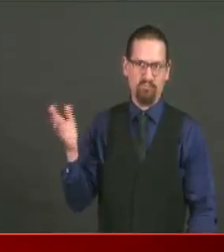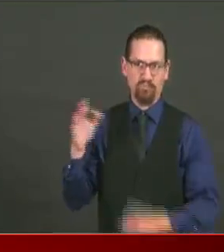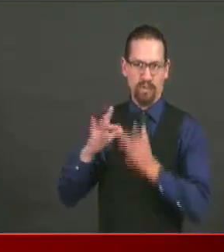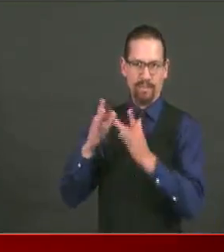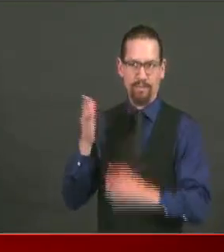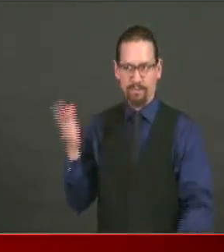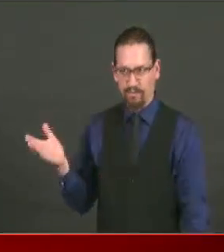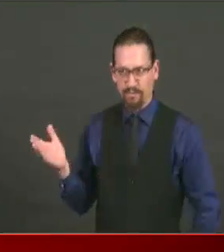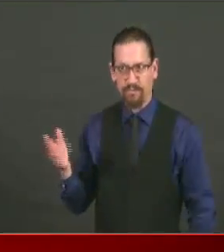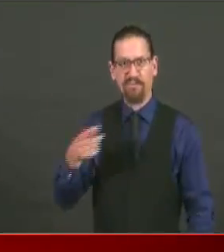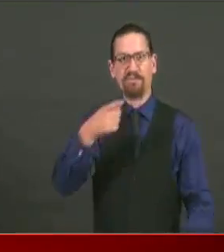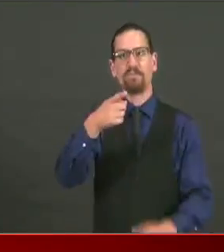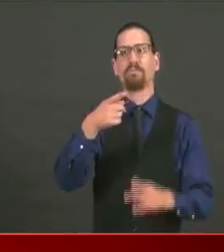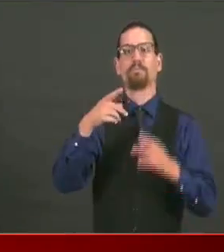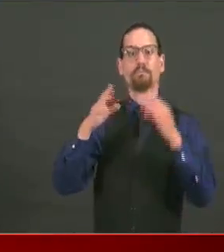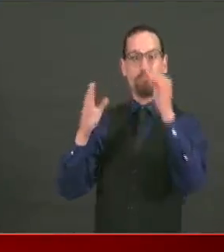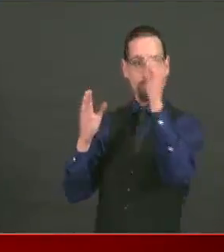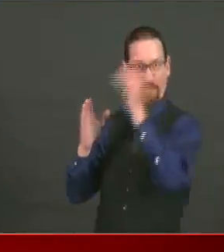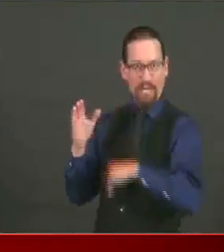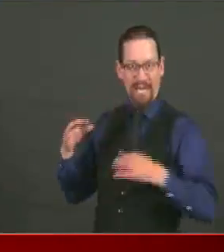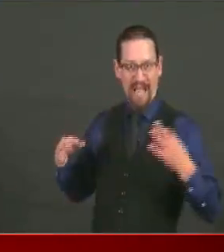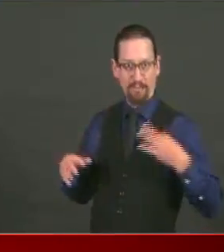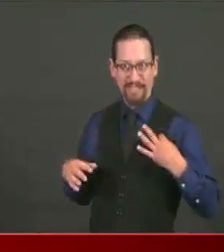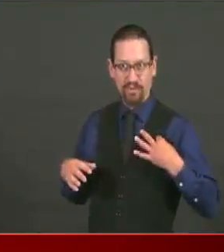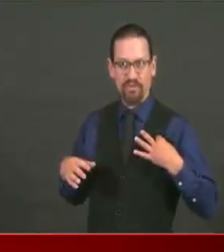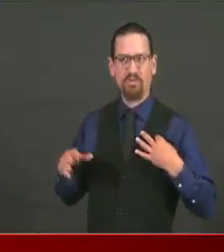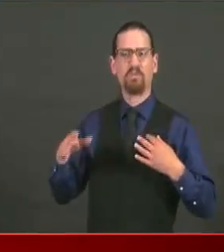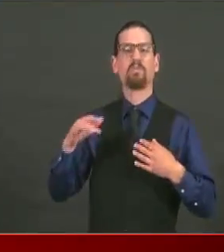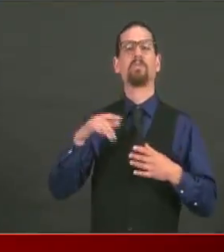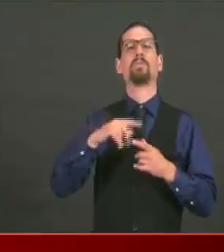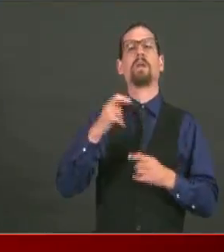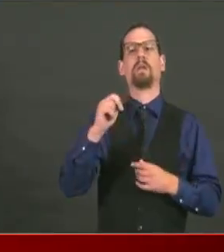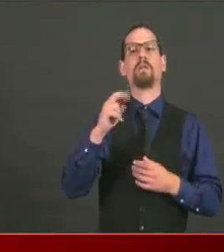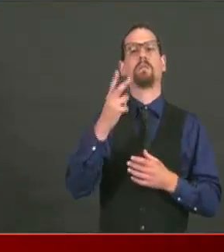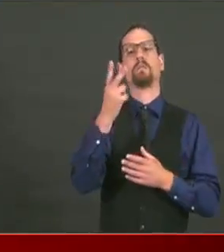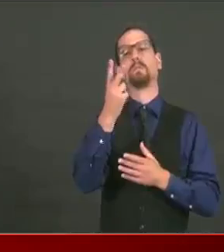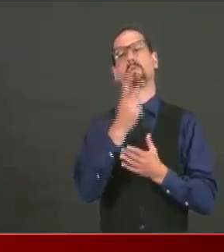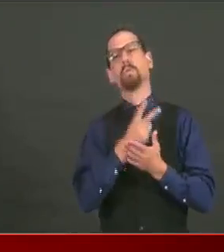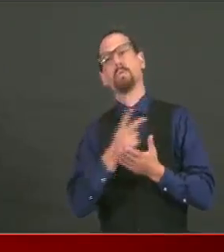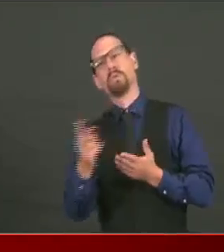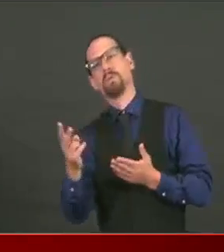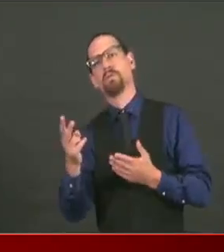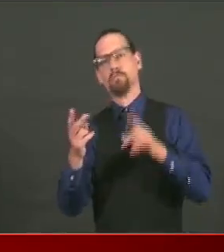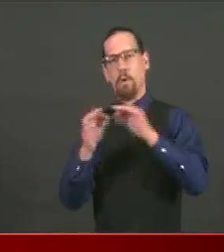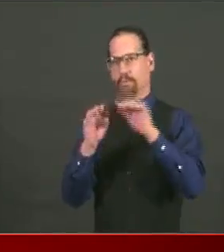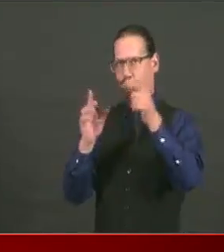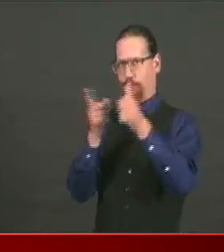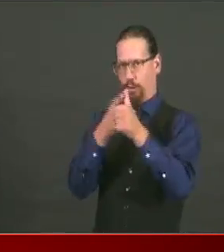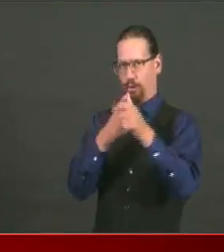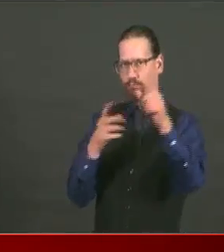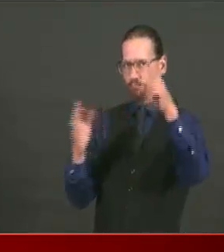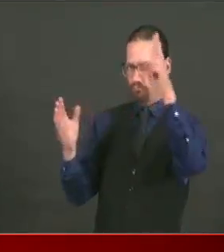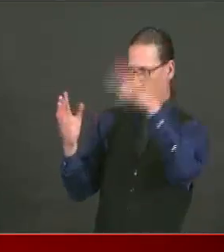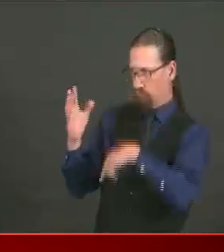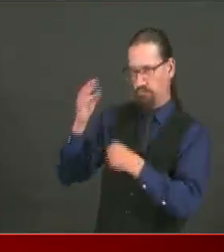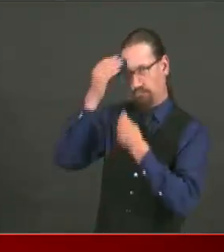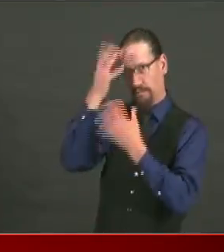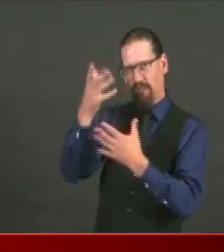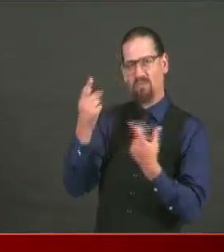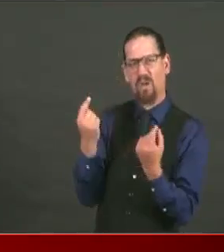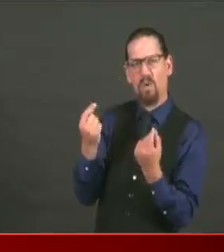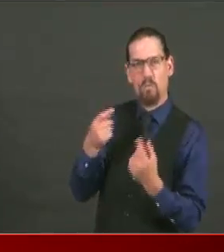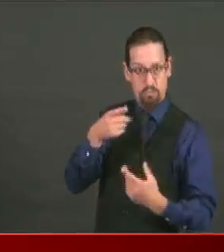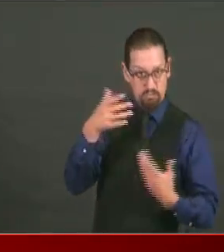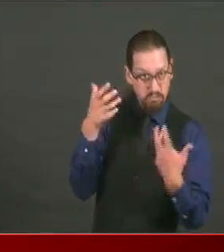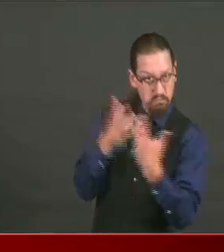completed in the next couple of weeks, they're going to put the application online. Our goal is twofold: get the money on the street